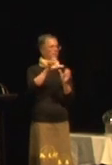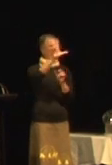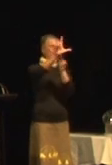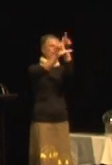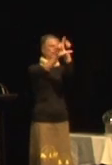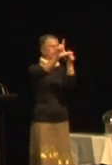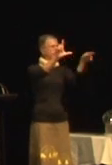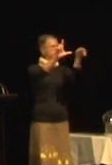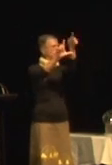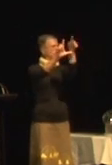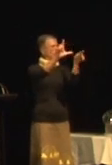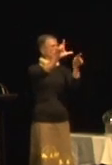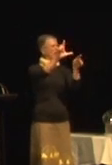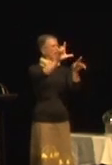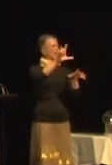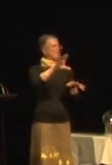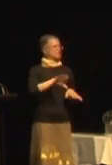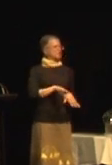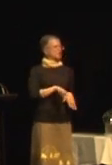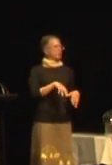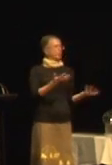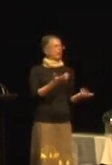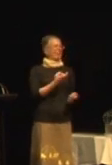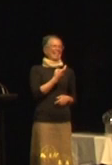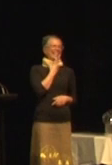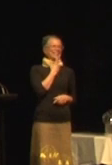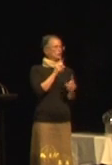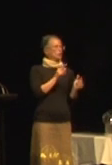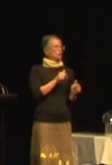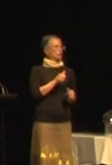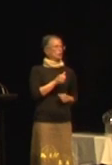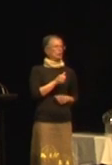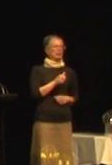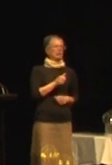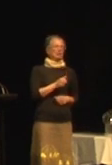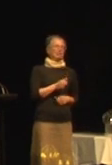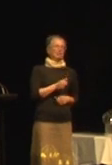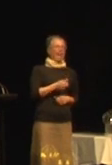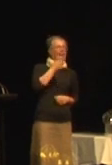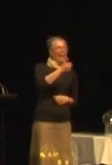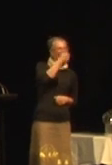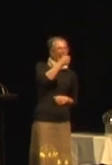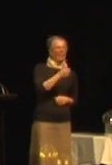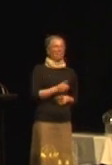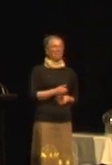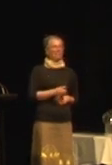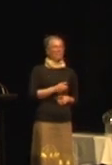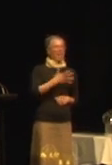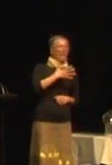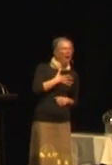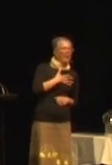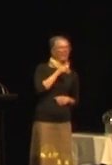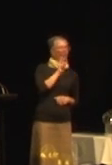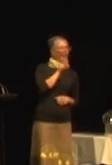slacktivism quadrant. Stuff that's easy to do, thumbs upping, retweet if you agree that youth are important. It's not